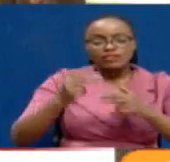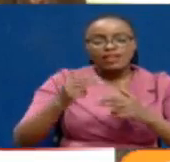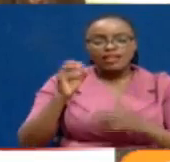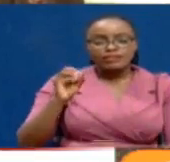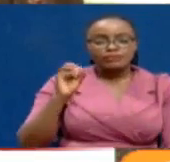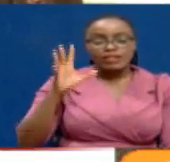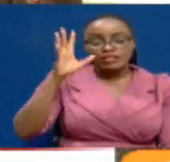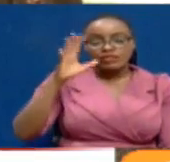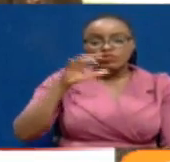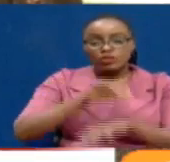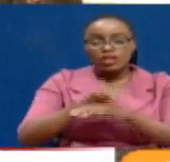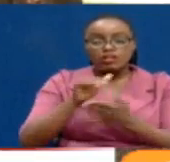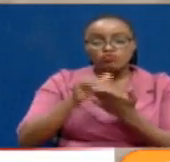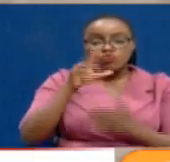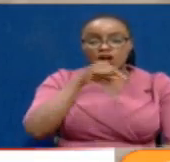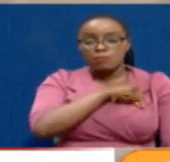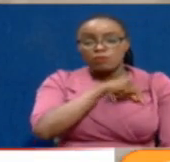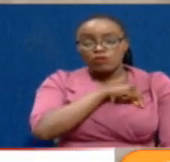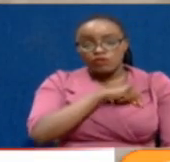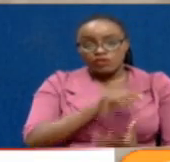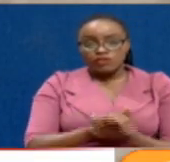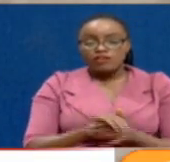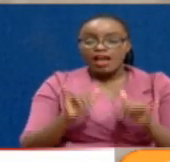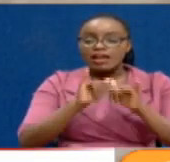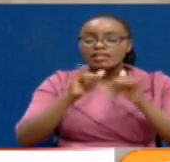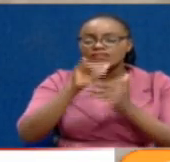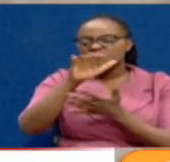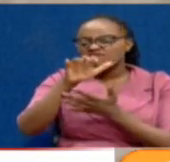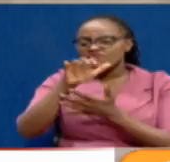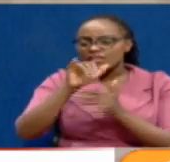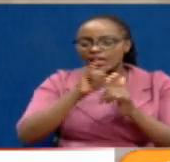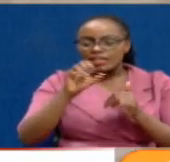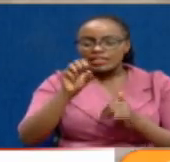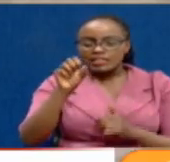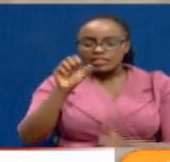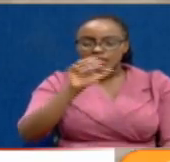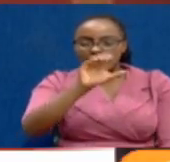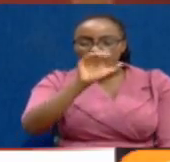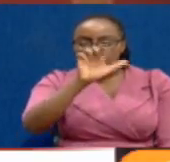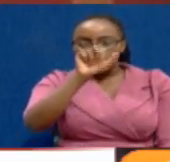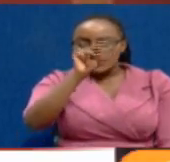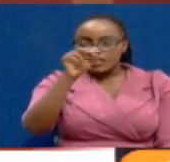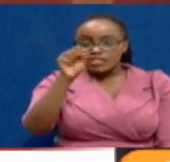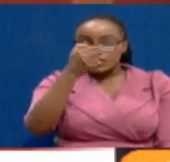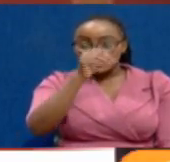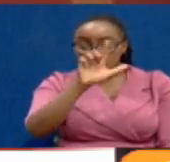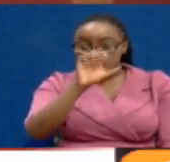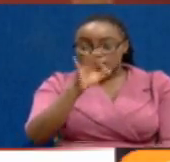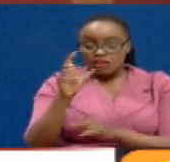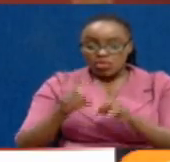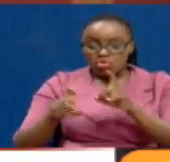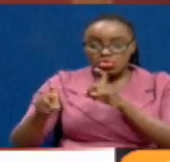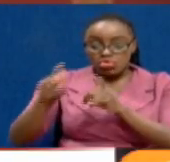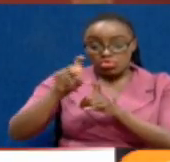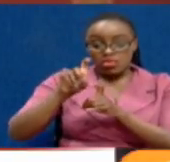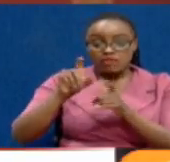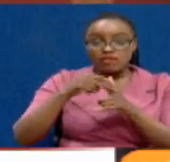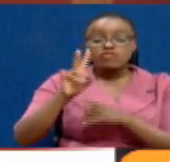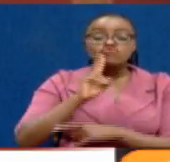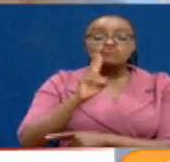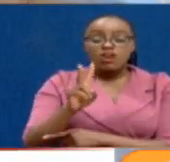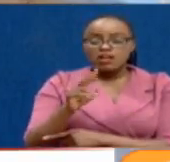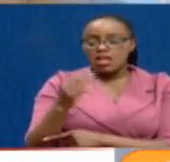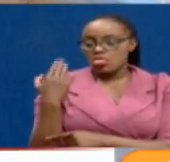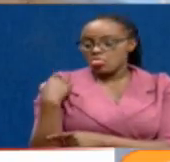higher price to get more profits. Clean Shelf Supermarket is among those cited for hiking the price of hand sanitizers by 200 shillings